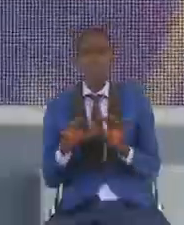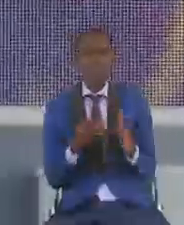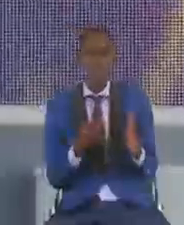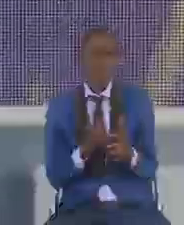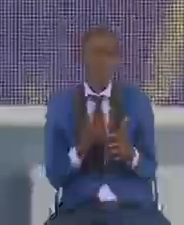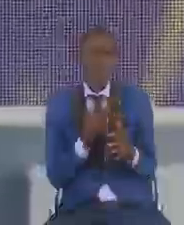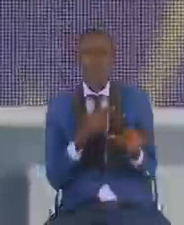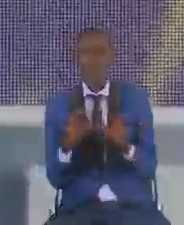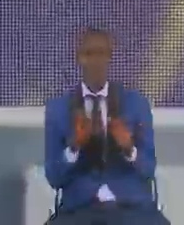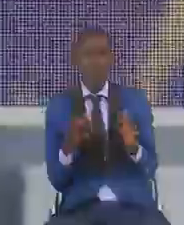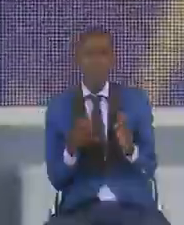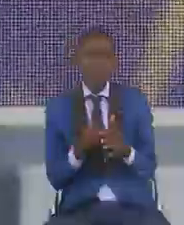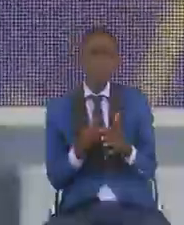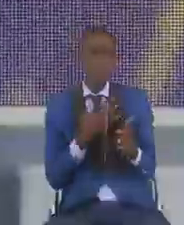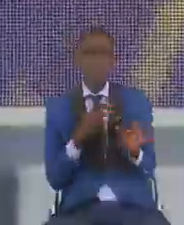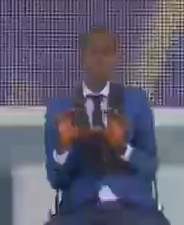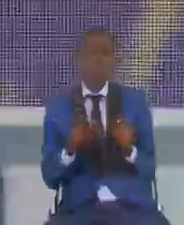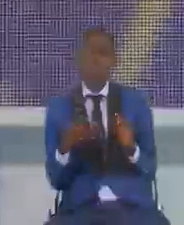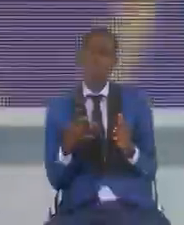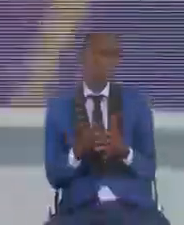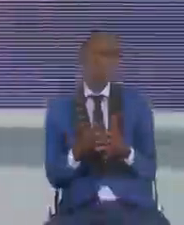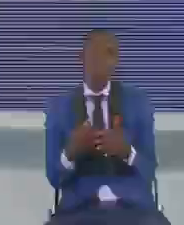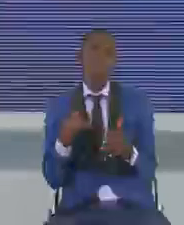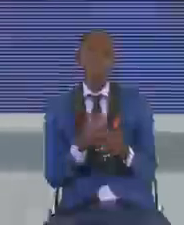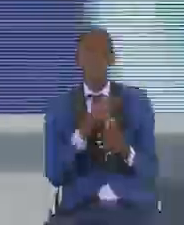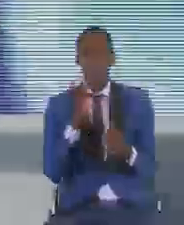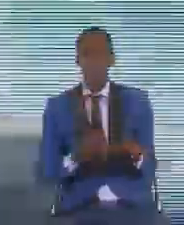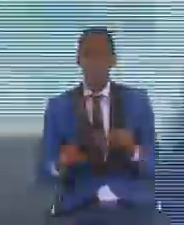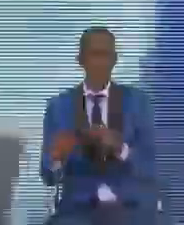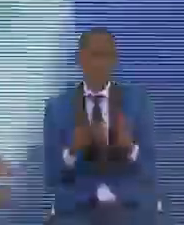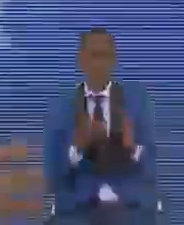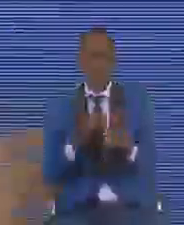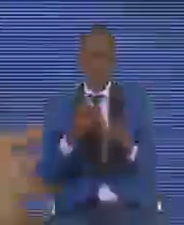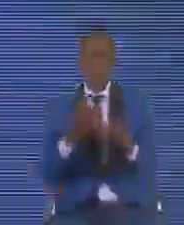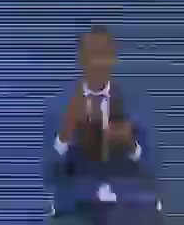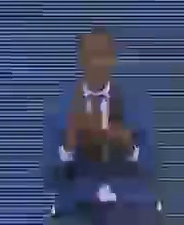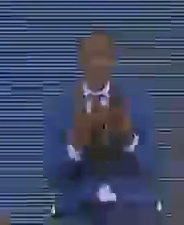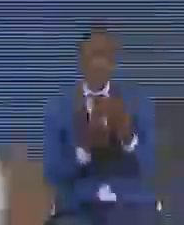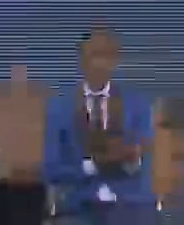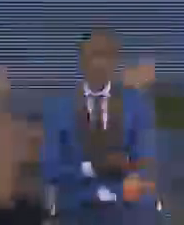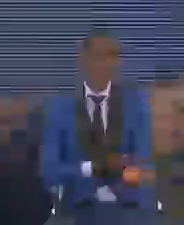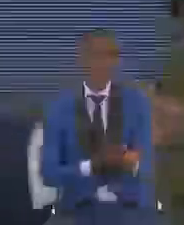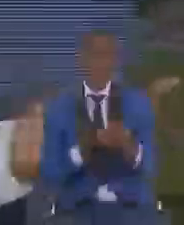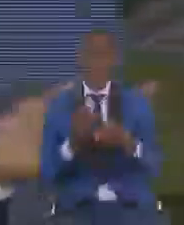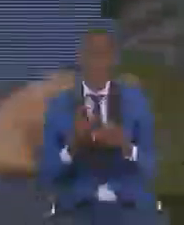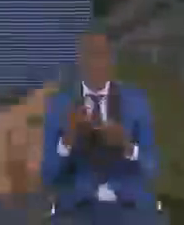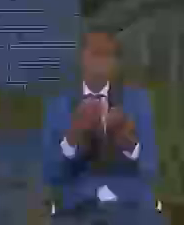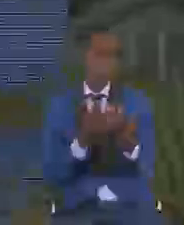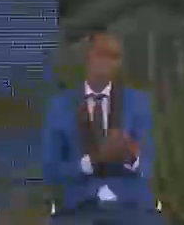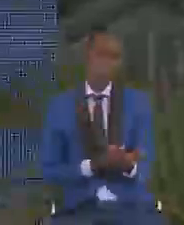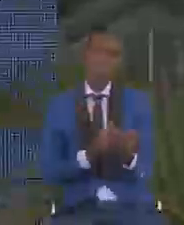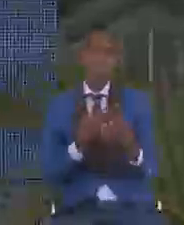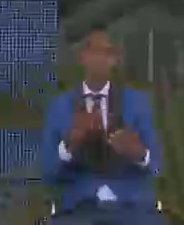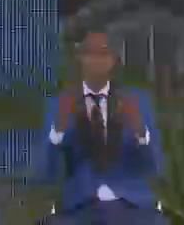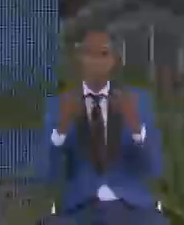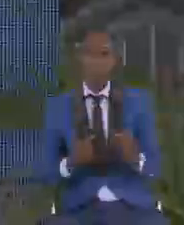doing it and doing it. We must do it in the day. In the day of strength, the day